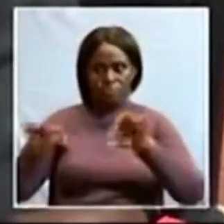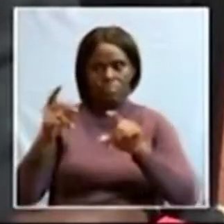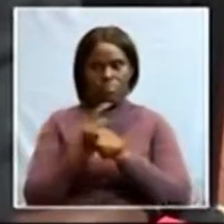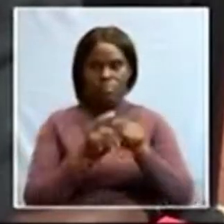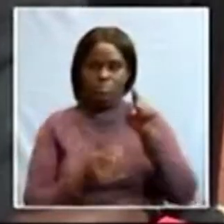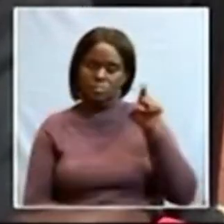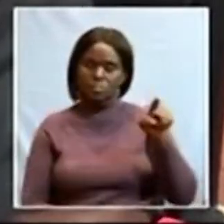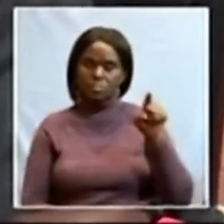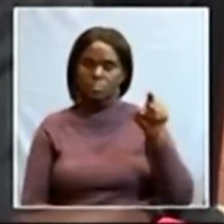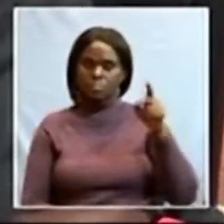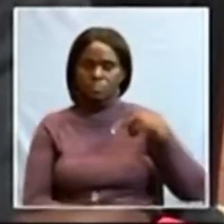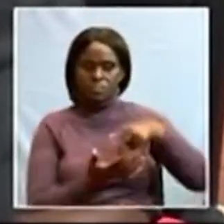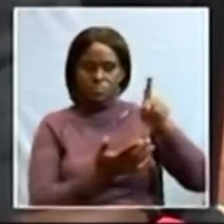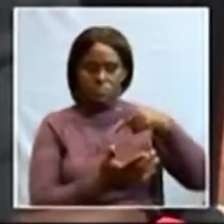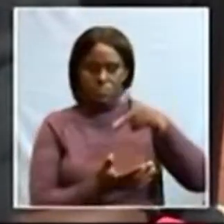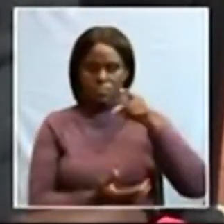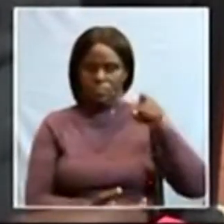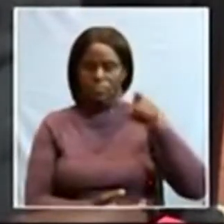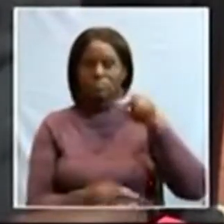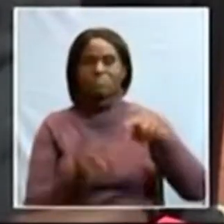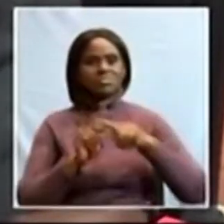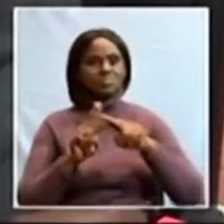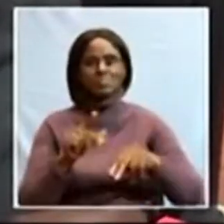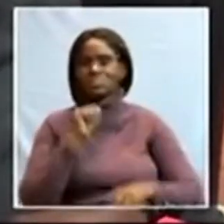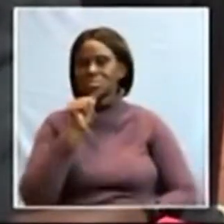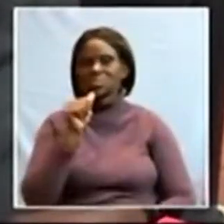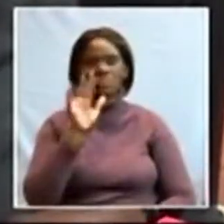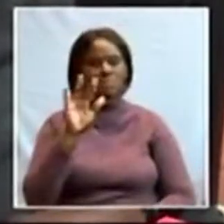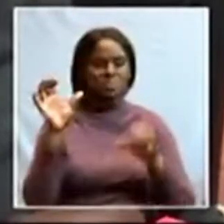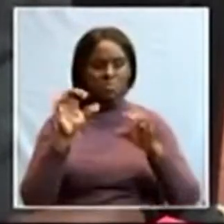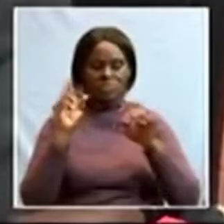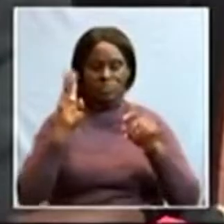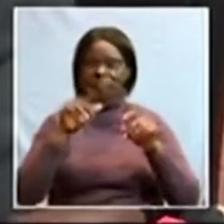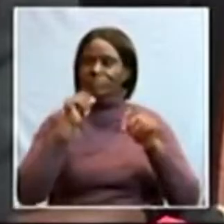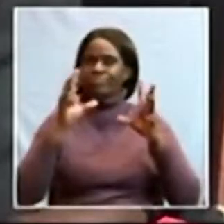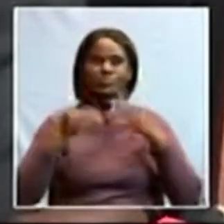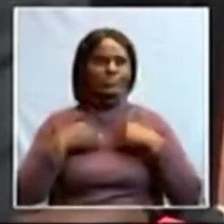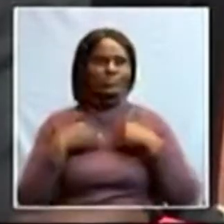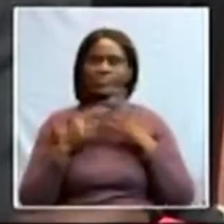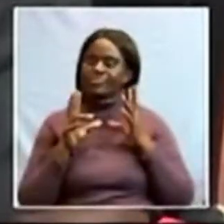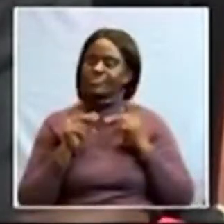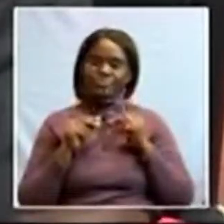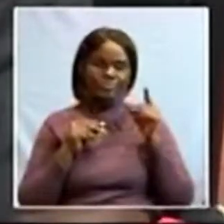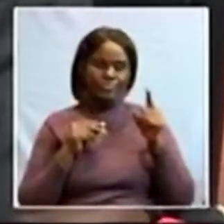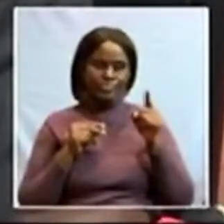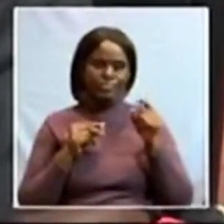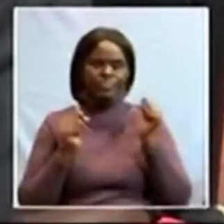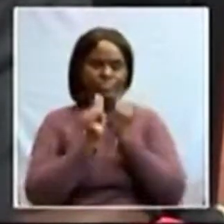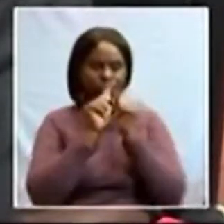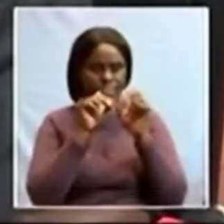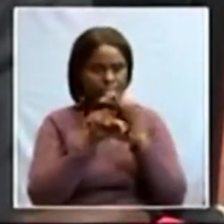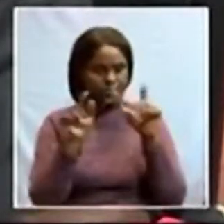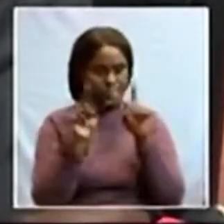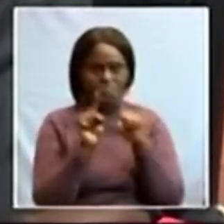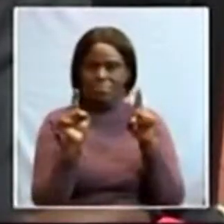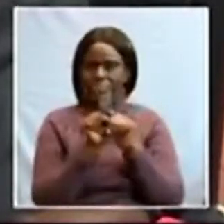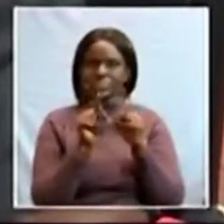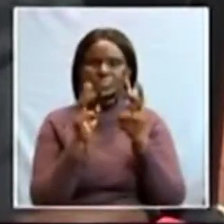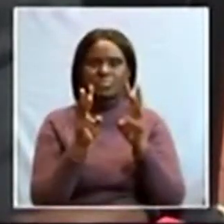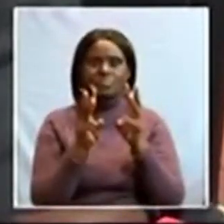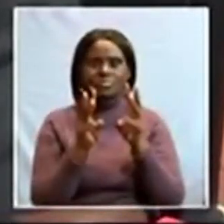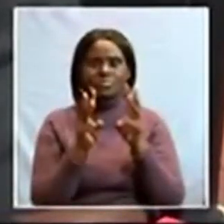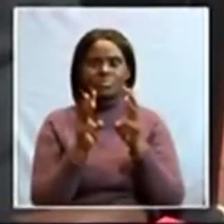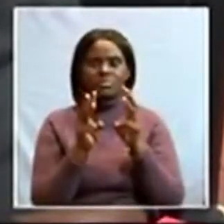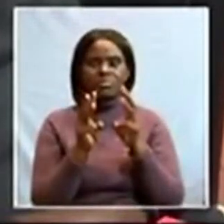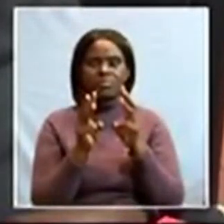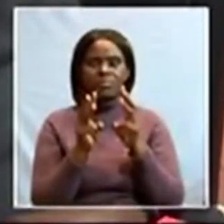from payment vouchers. This chair will not, the committee will not take this, because this was within the same premises.